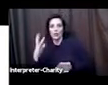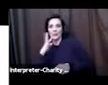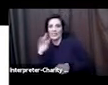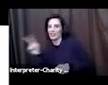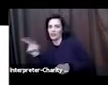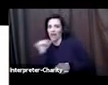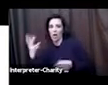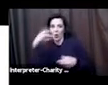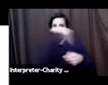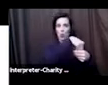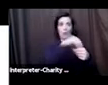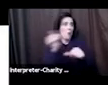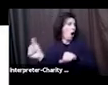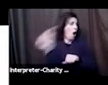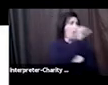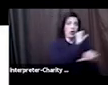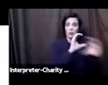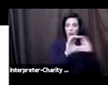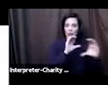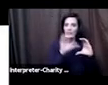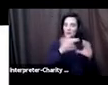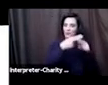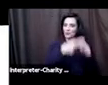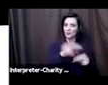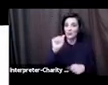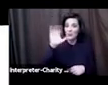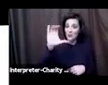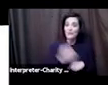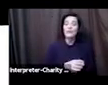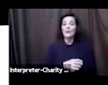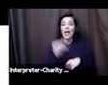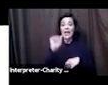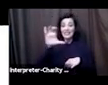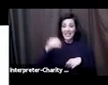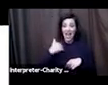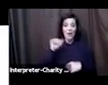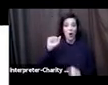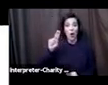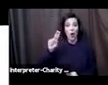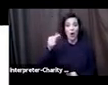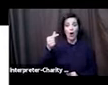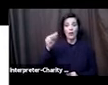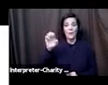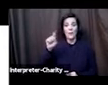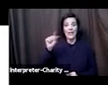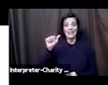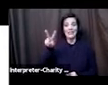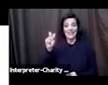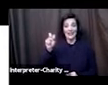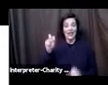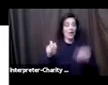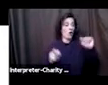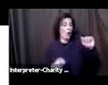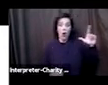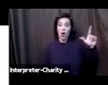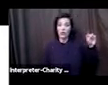form of AAC. And then there's also two sides of AAC. So there's the augmentative side and there's the alternative side. So